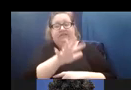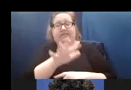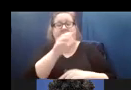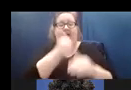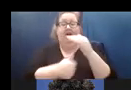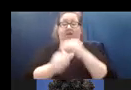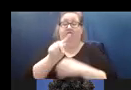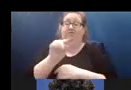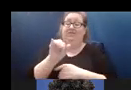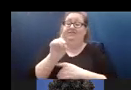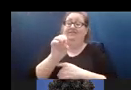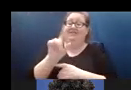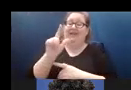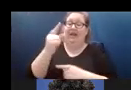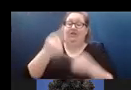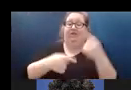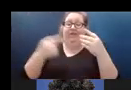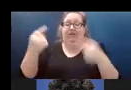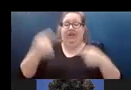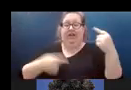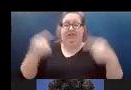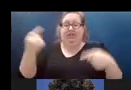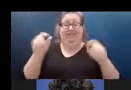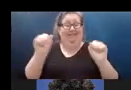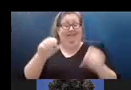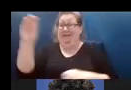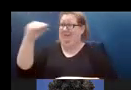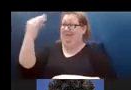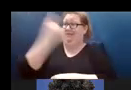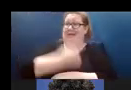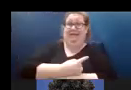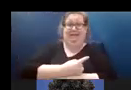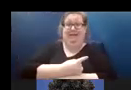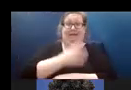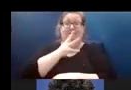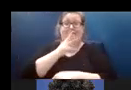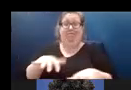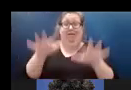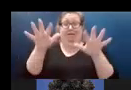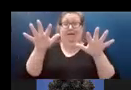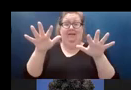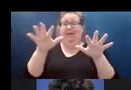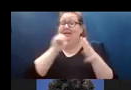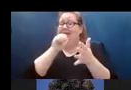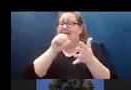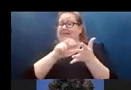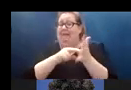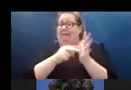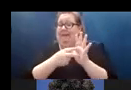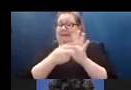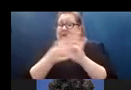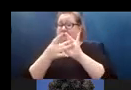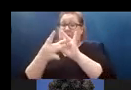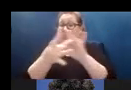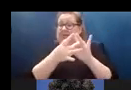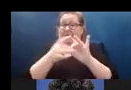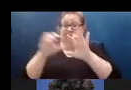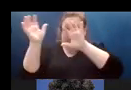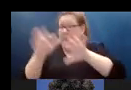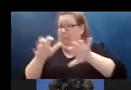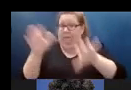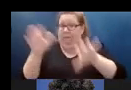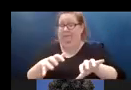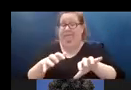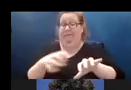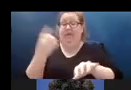tidal variations. And this can be sunny day flooding. This is flooding that's not necessarily, that's not associated with any storm event, and